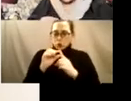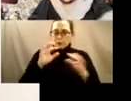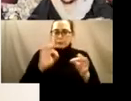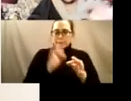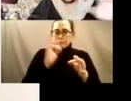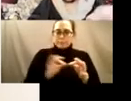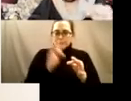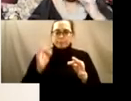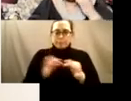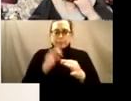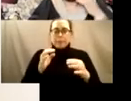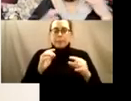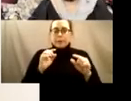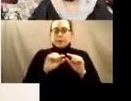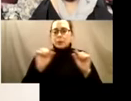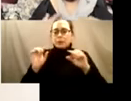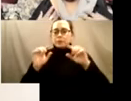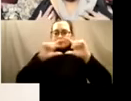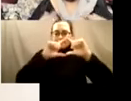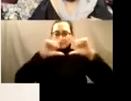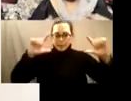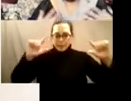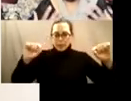around the edges. So some of the words are